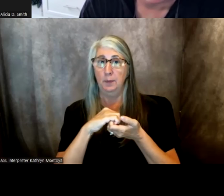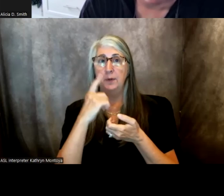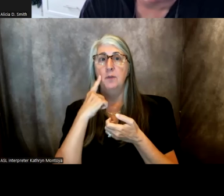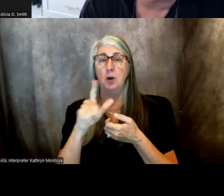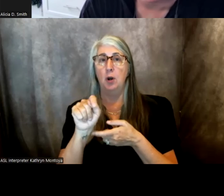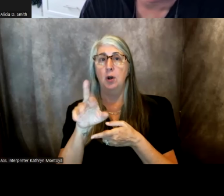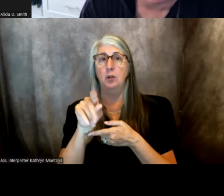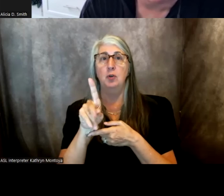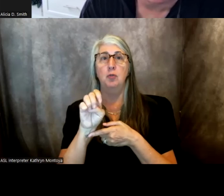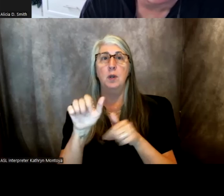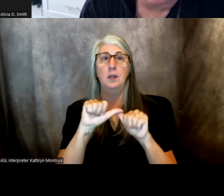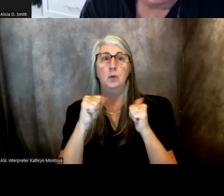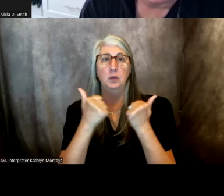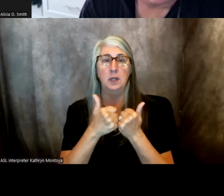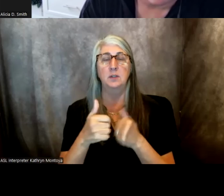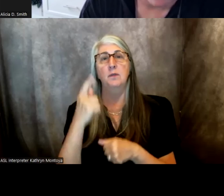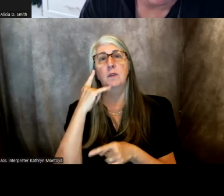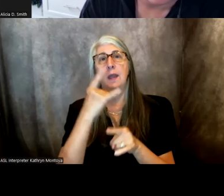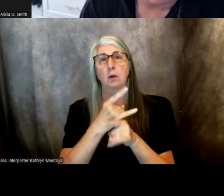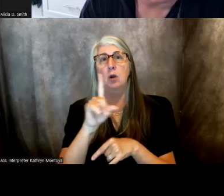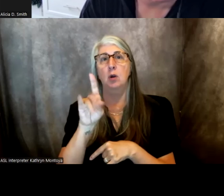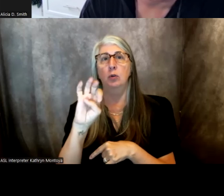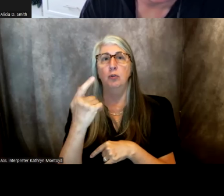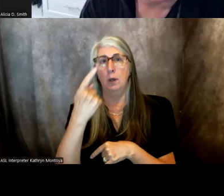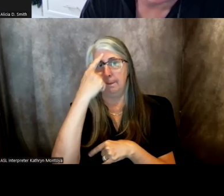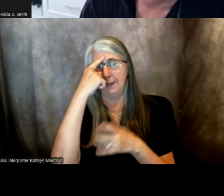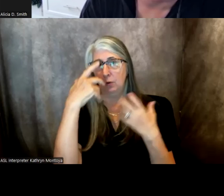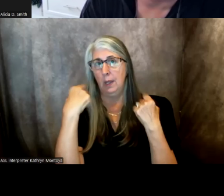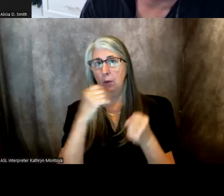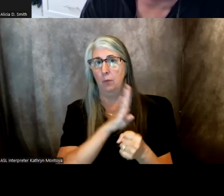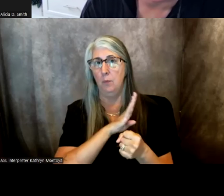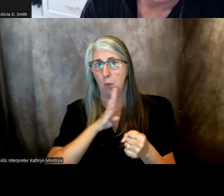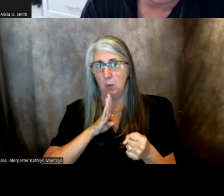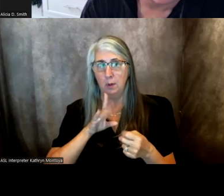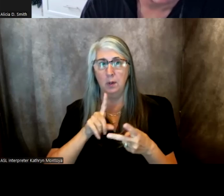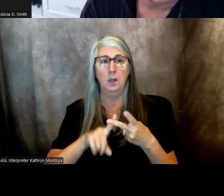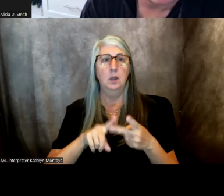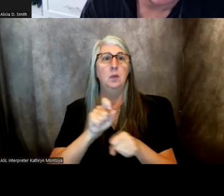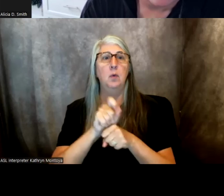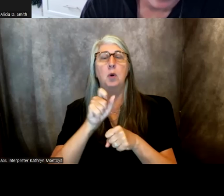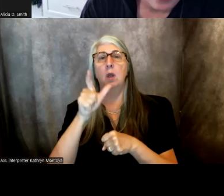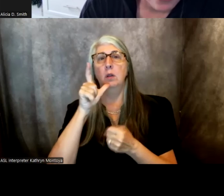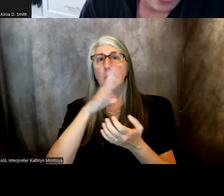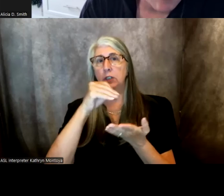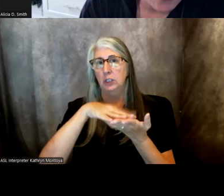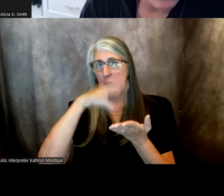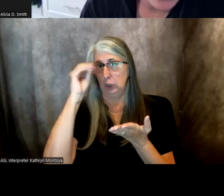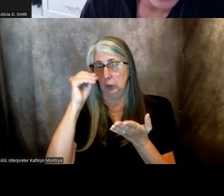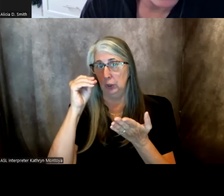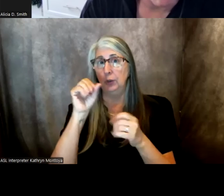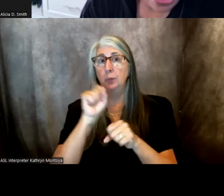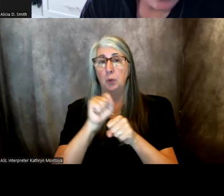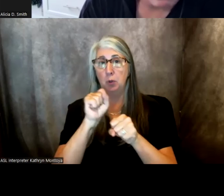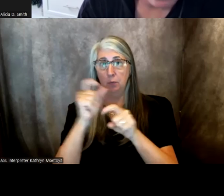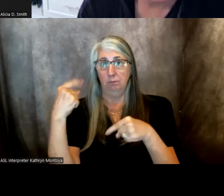association representing the alcohol, drug, and mental health boards. I referenced the work that we've been doing on the Lunch and Learn series for a couple of years.